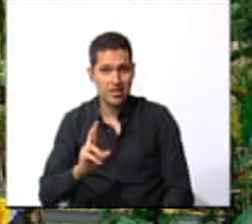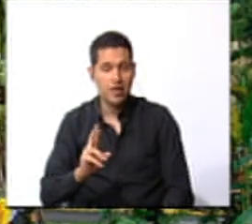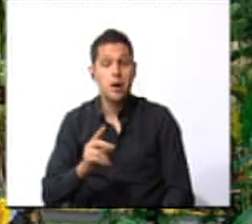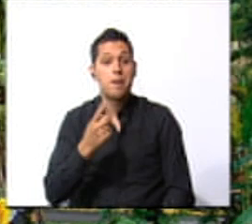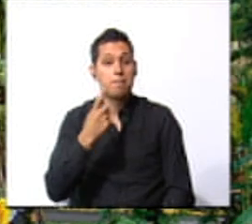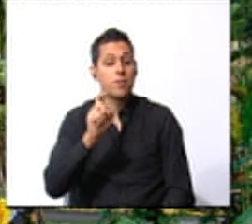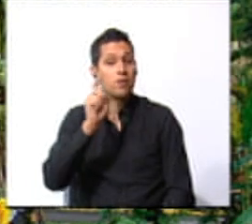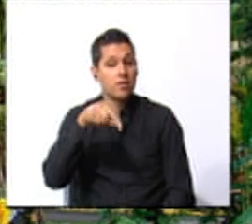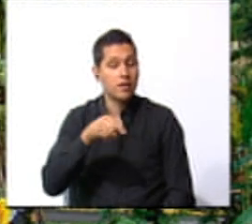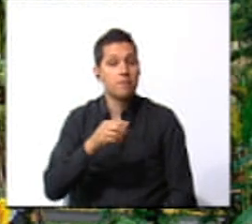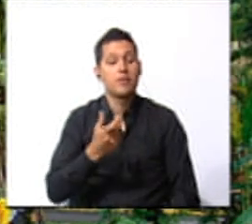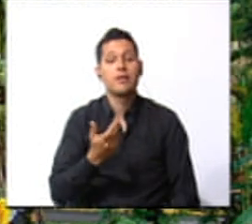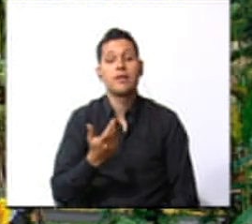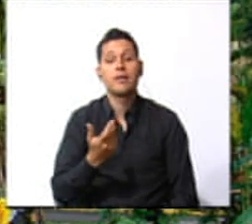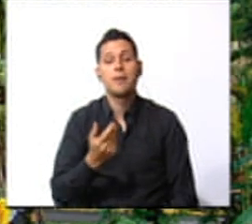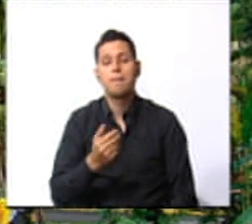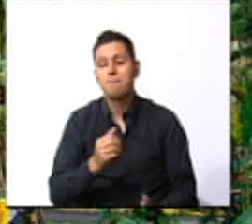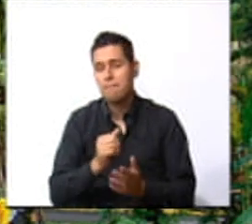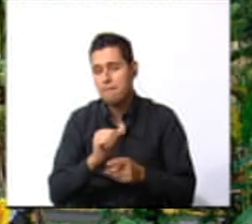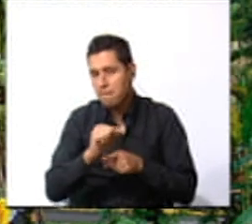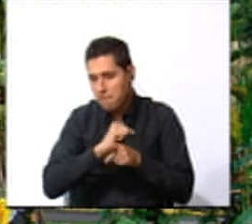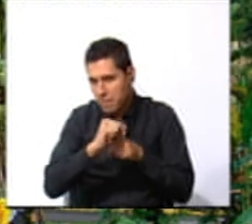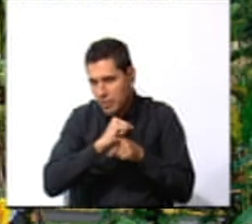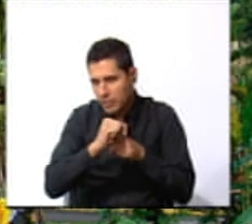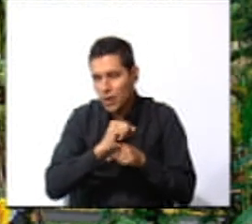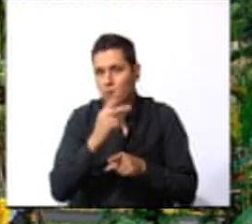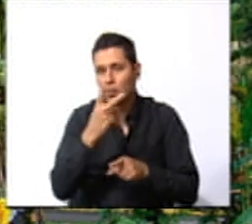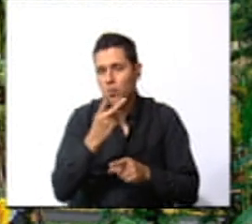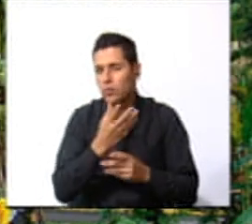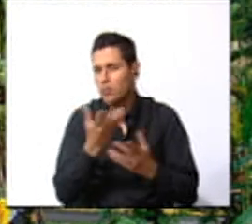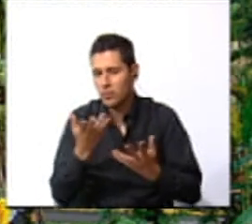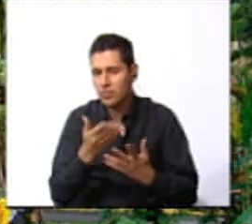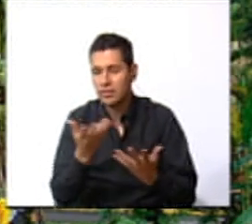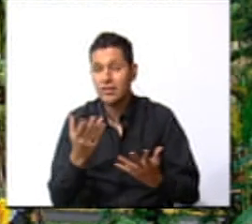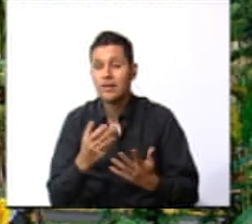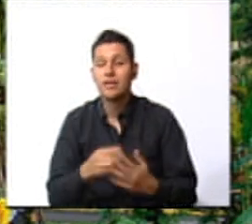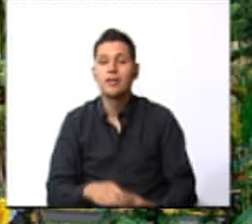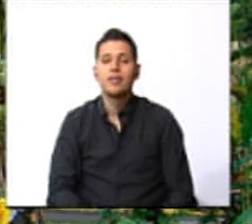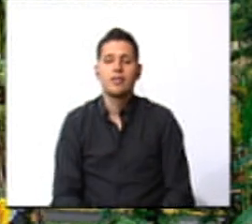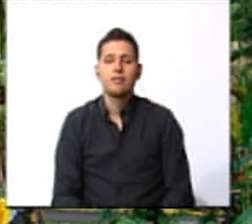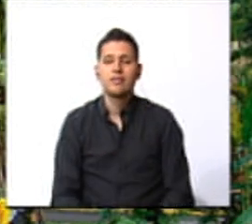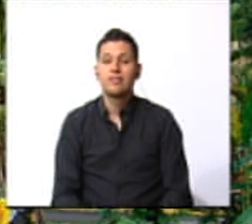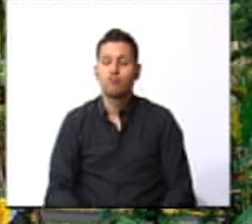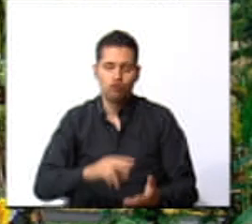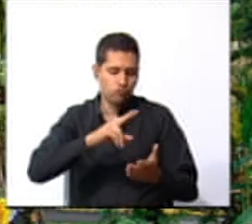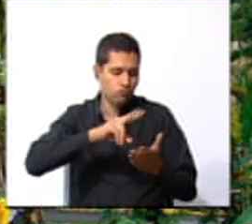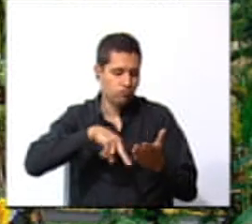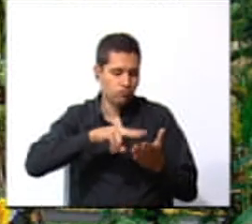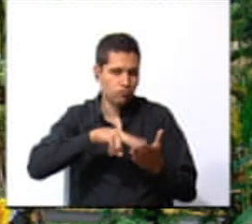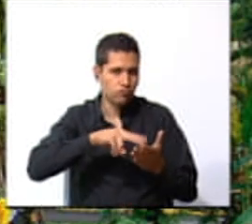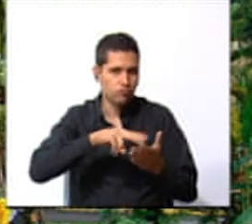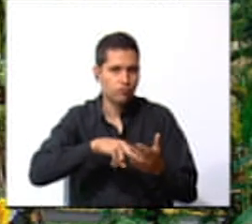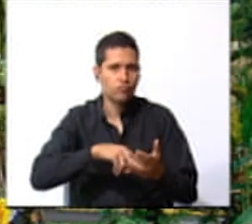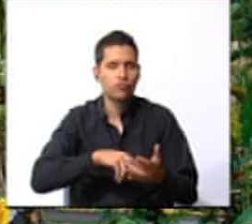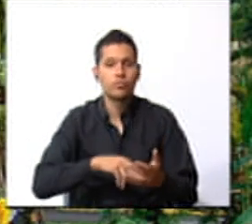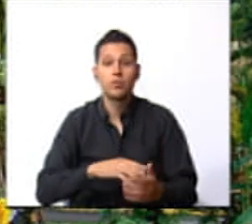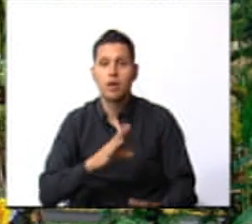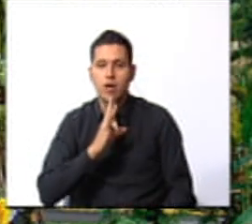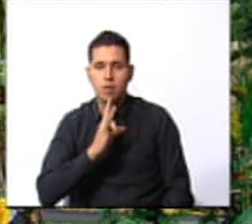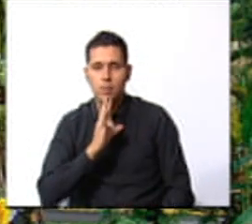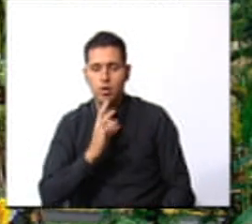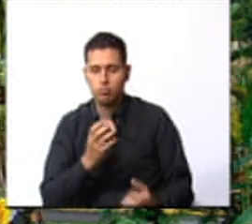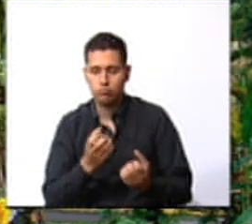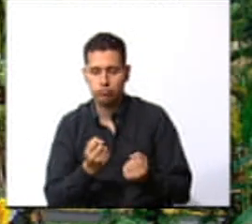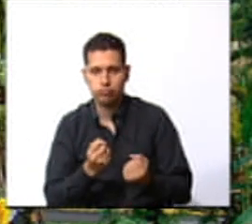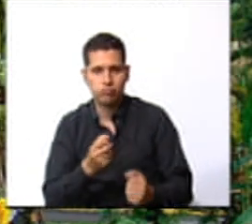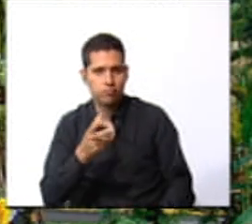skills, reading and writing, okay? It's important. Bring your notebook. Tráiganse